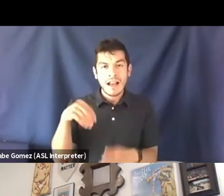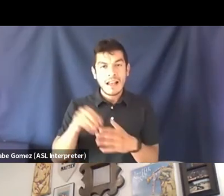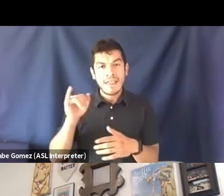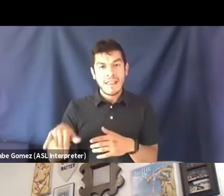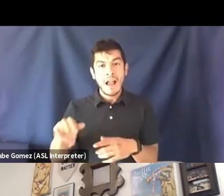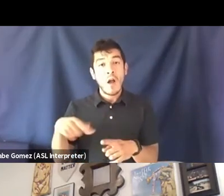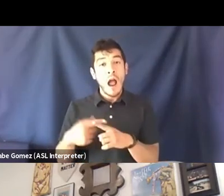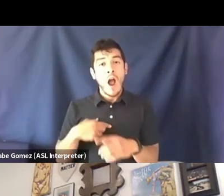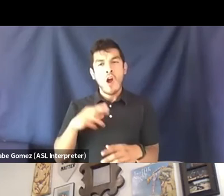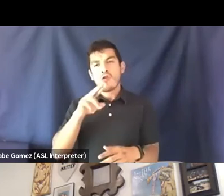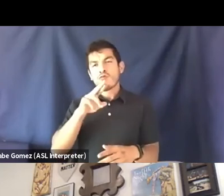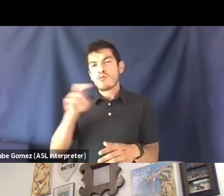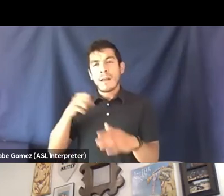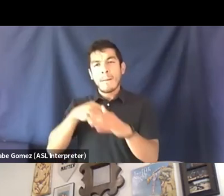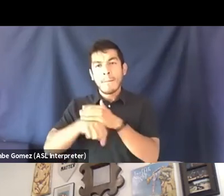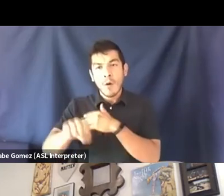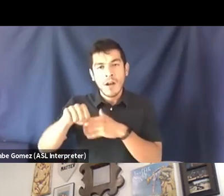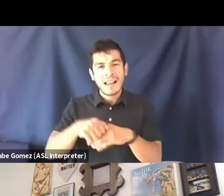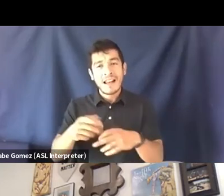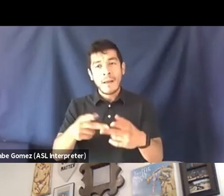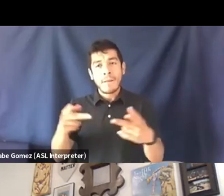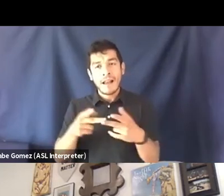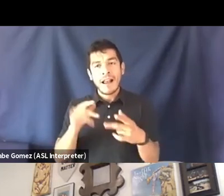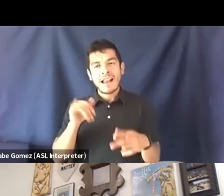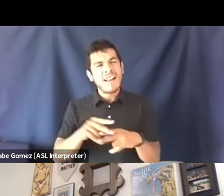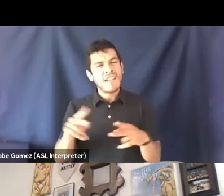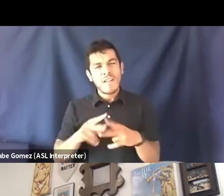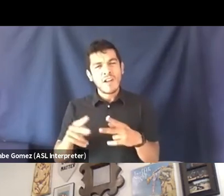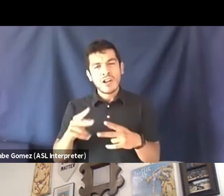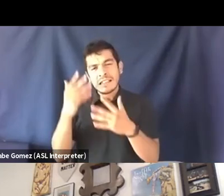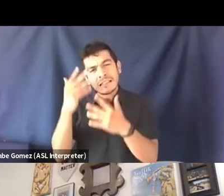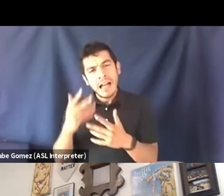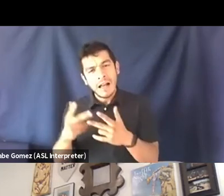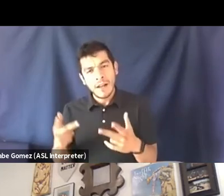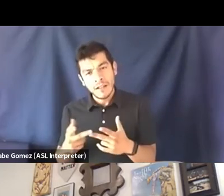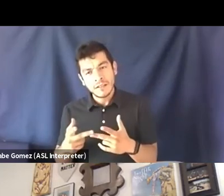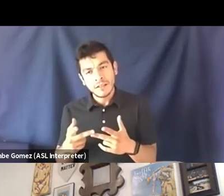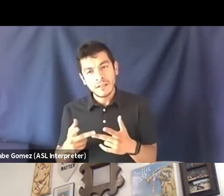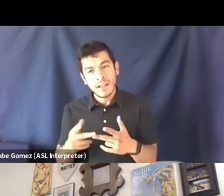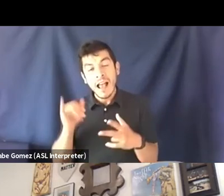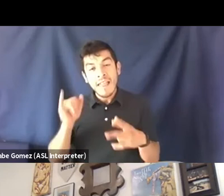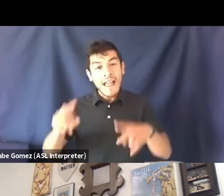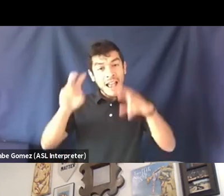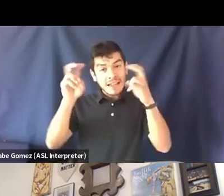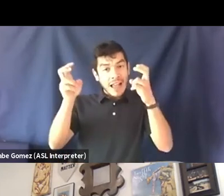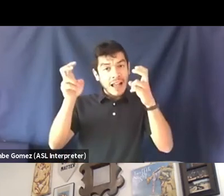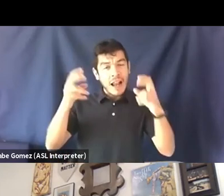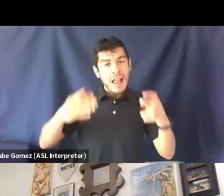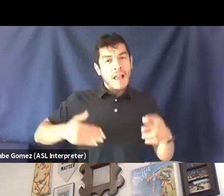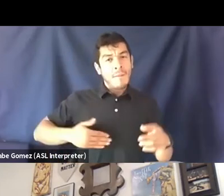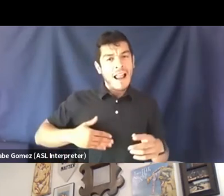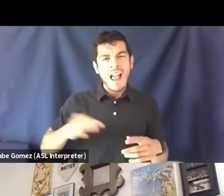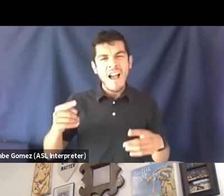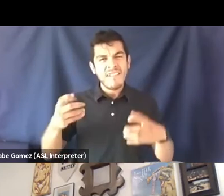was rebirthed in a place, in a very, very dark place. The title Belly of the Beast